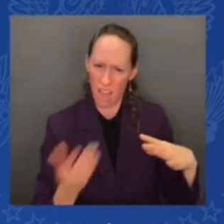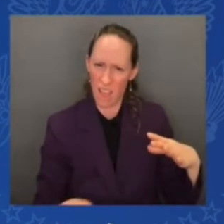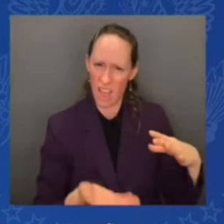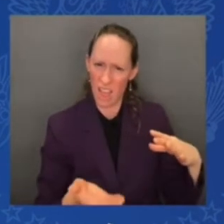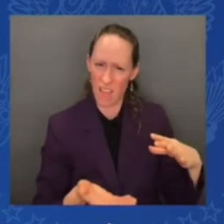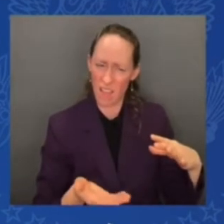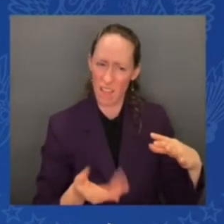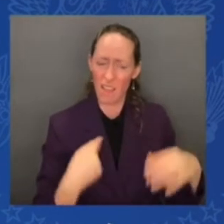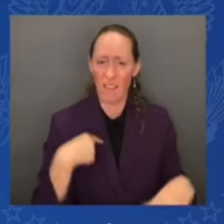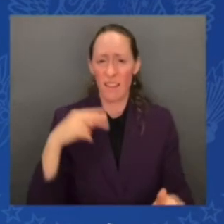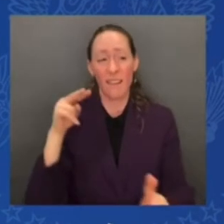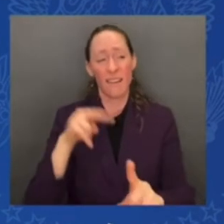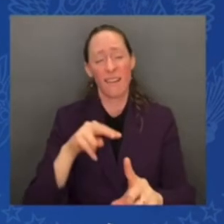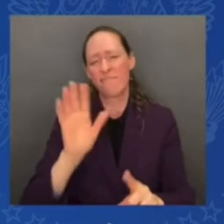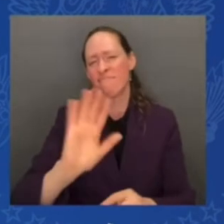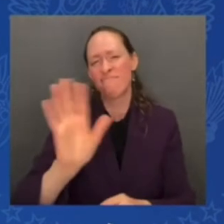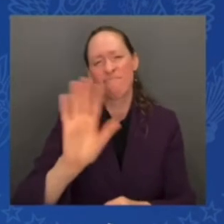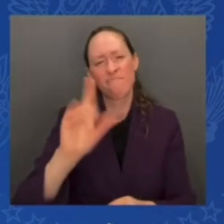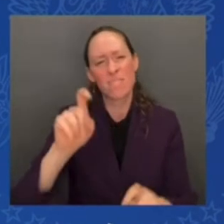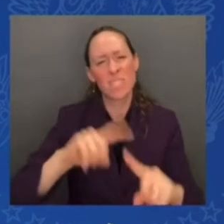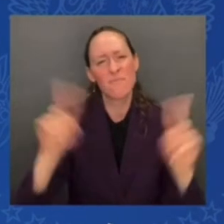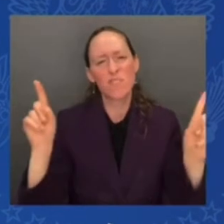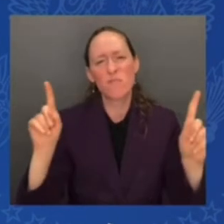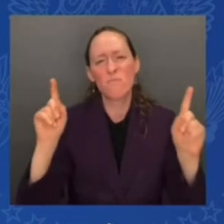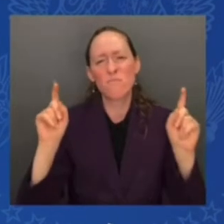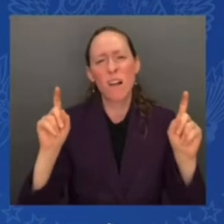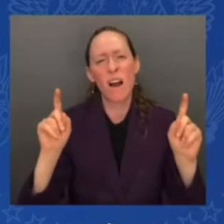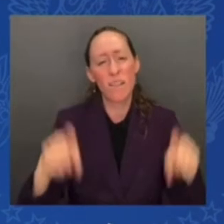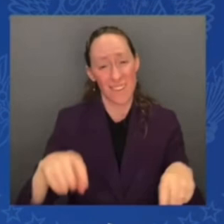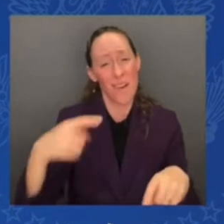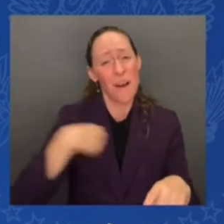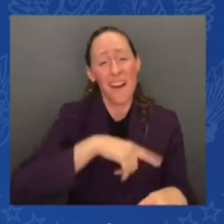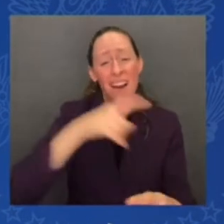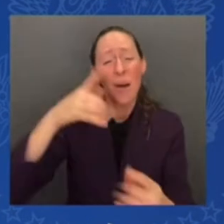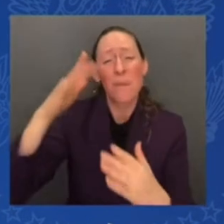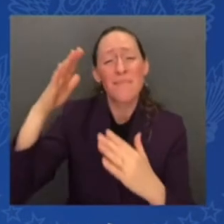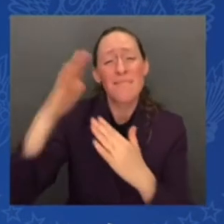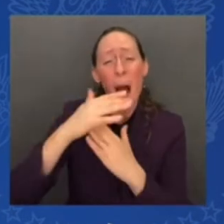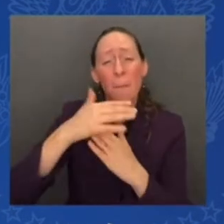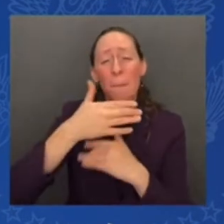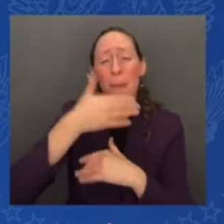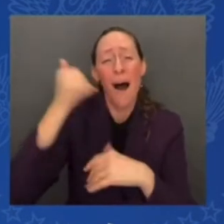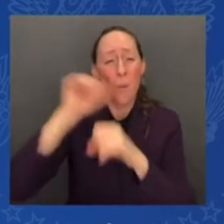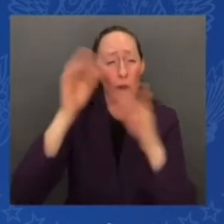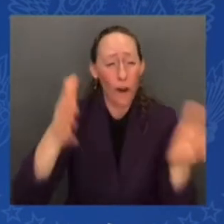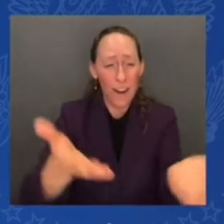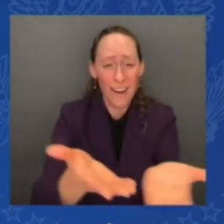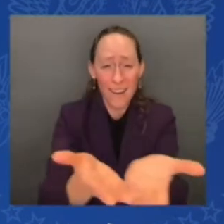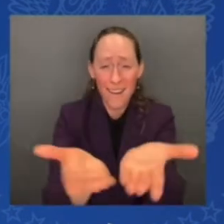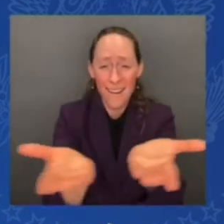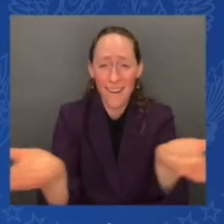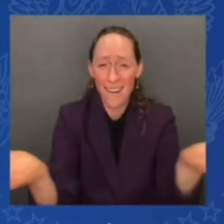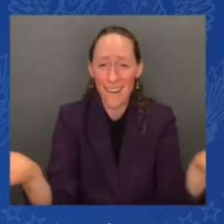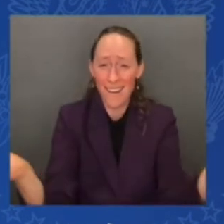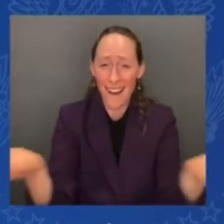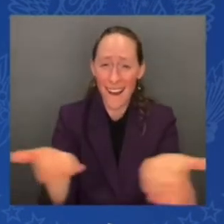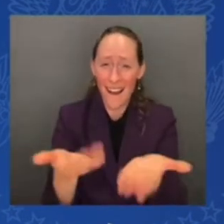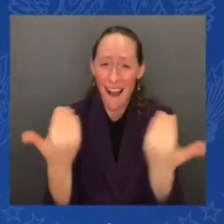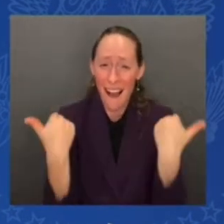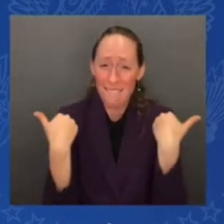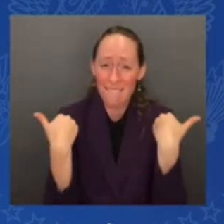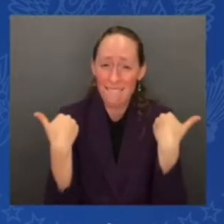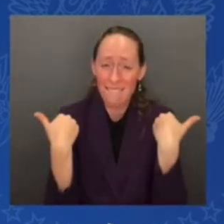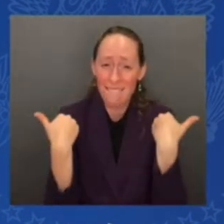And my team and I decided, you know, if you hold here, there's a law that was passed in the 30s. It says, any money